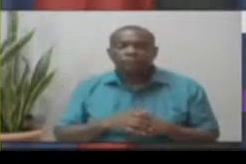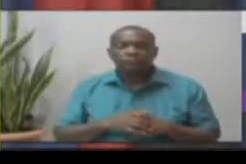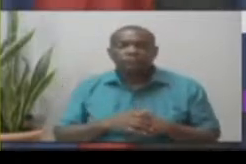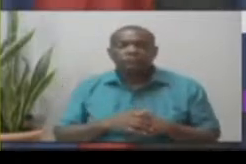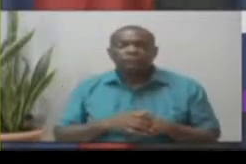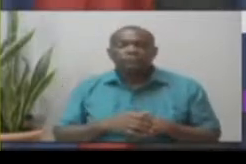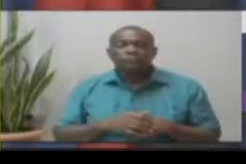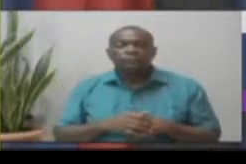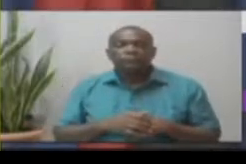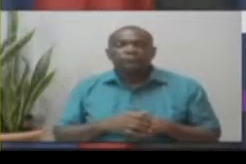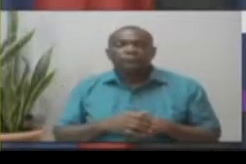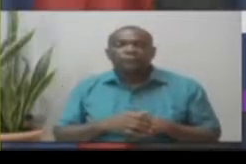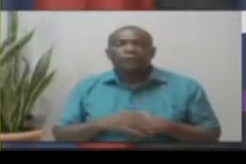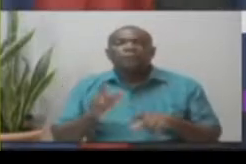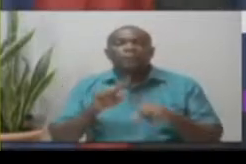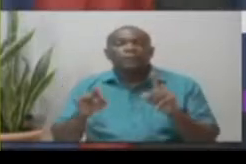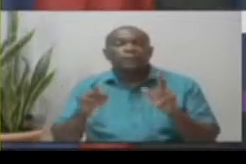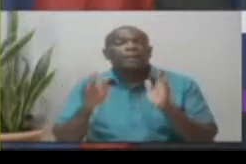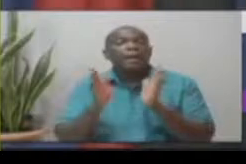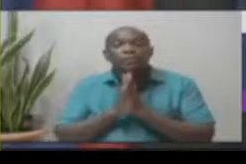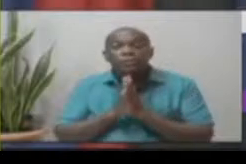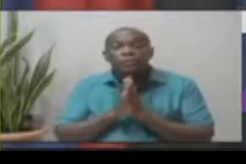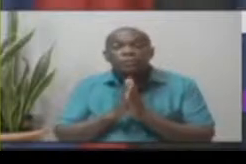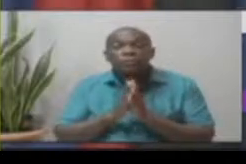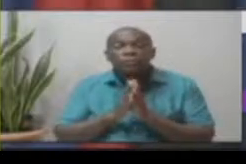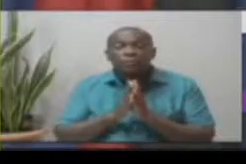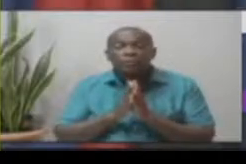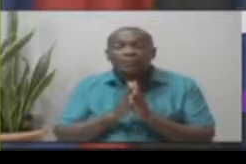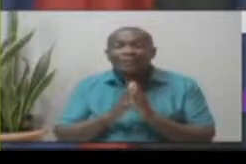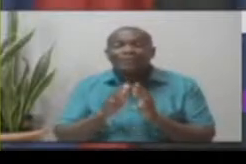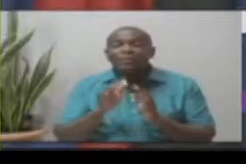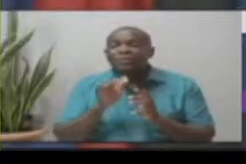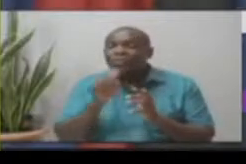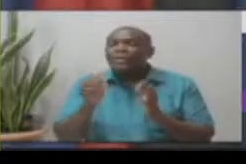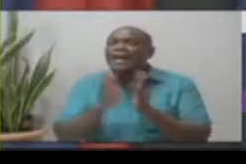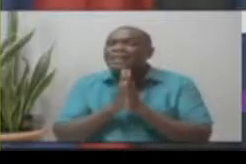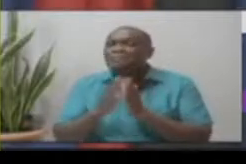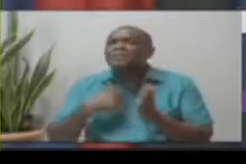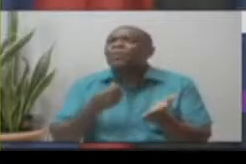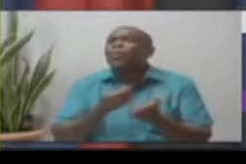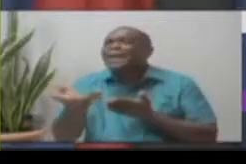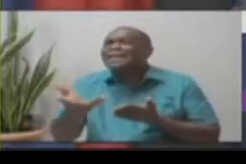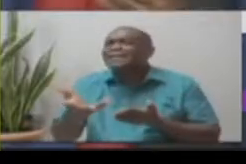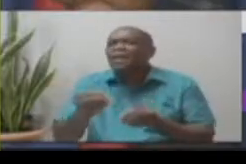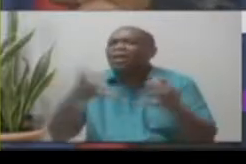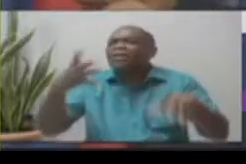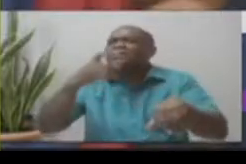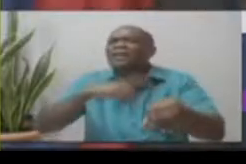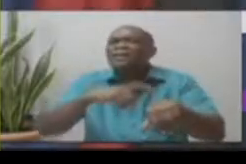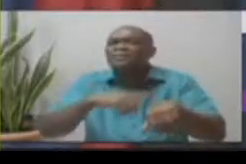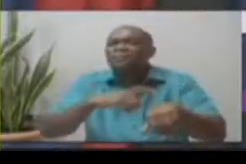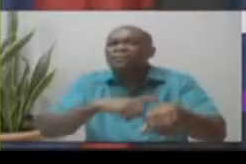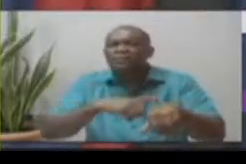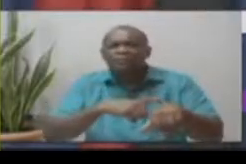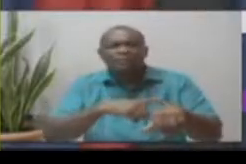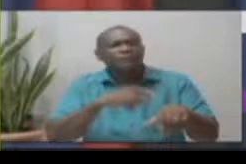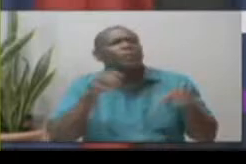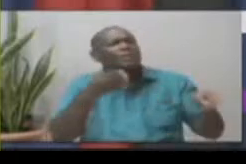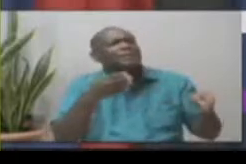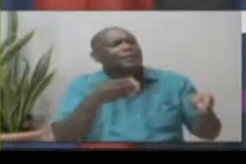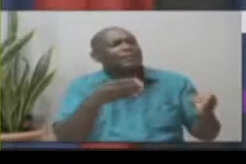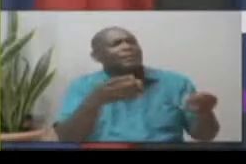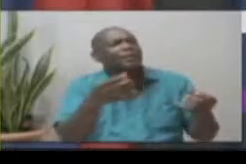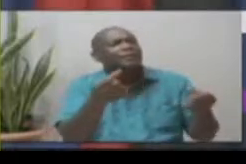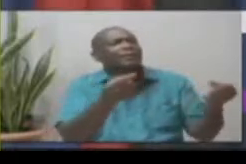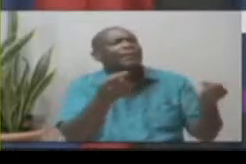spend too much time. I spent some time on it, but not to spend too much time on what car. As a matter of fact, I